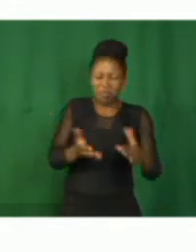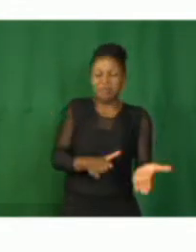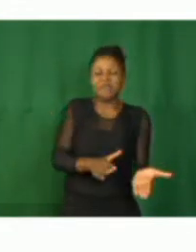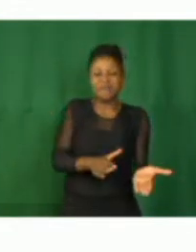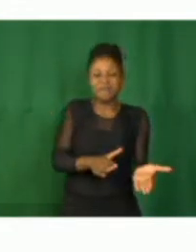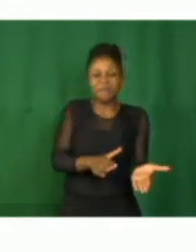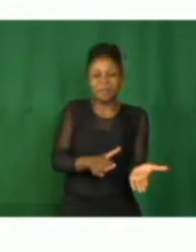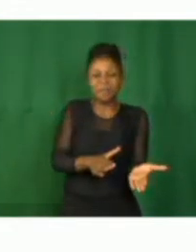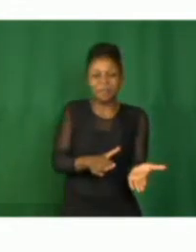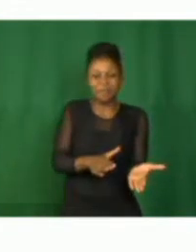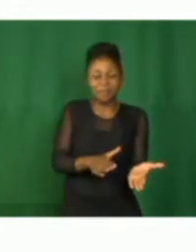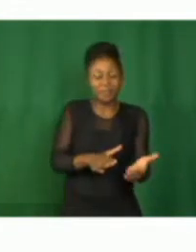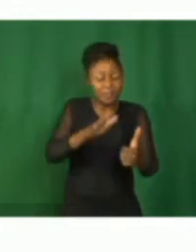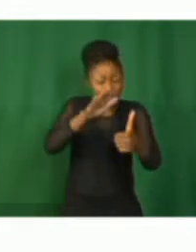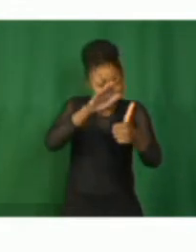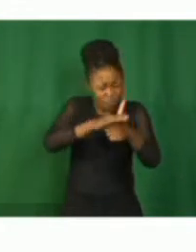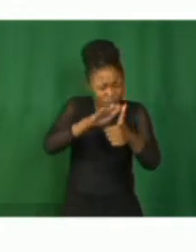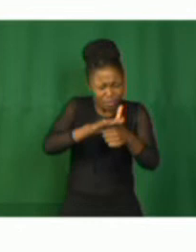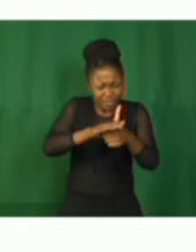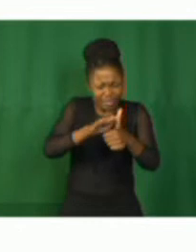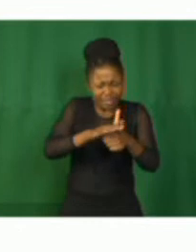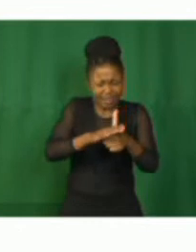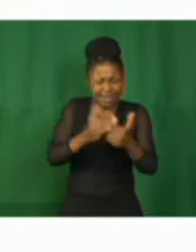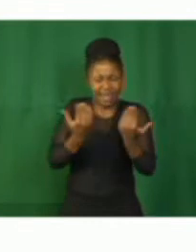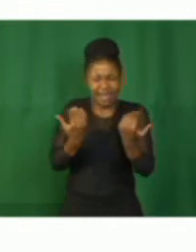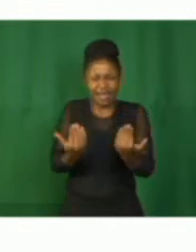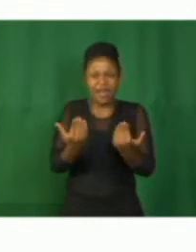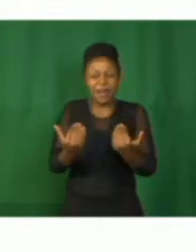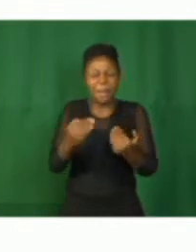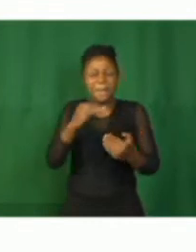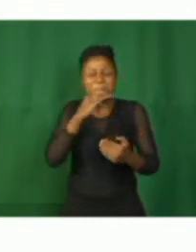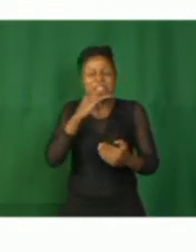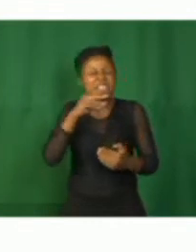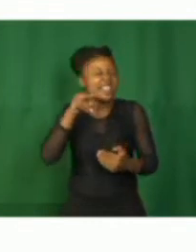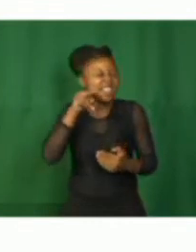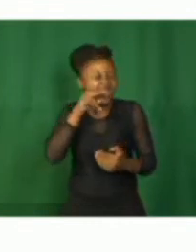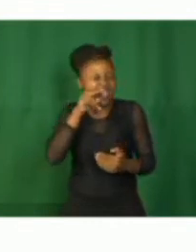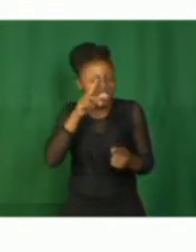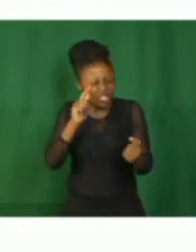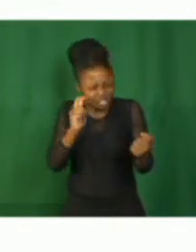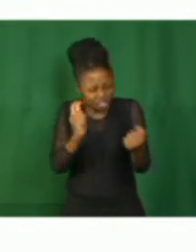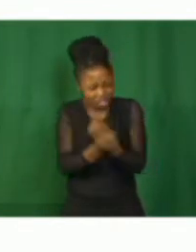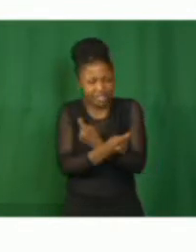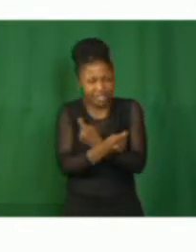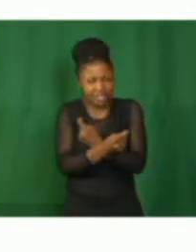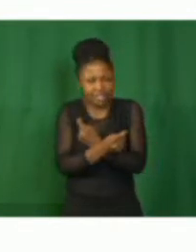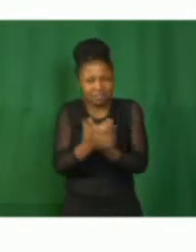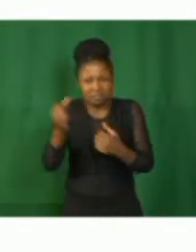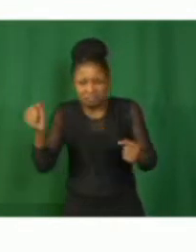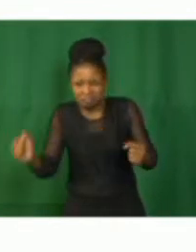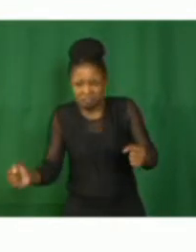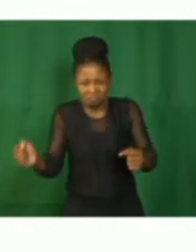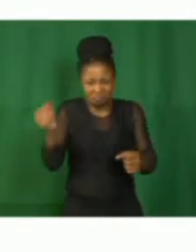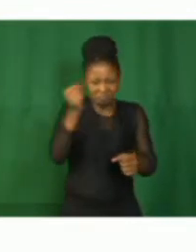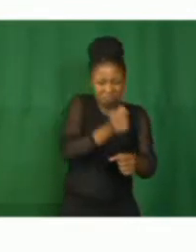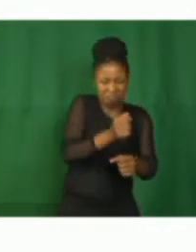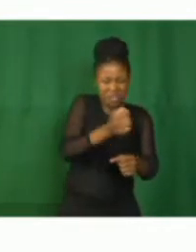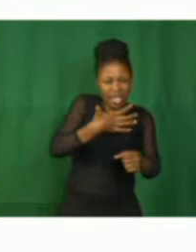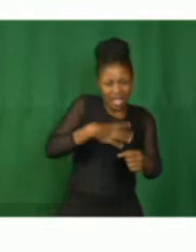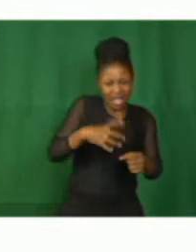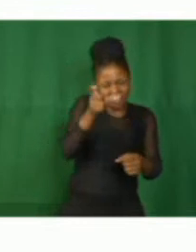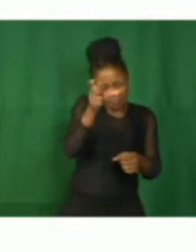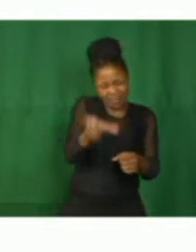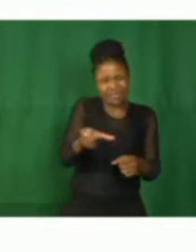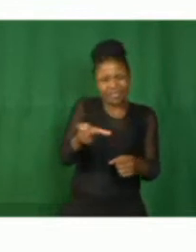again, importance of replacing Matthias. Of replacing Judas Iscariot.